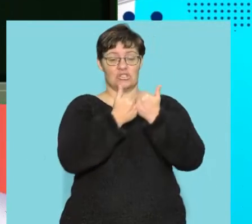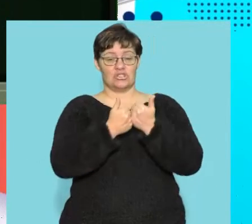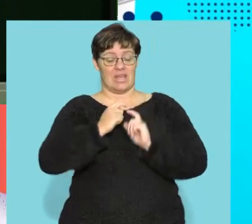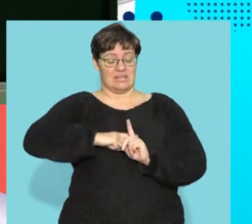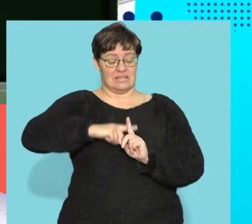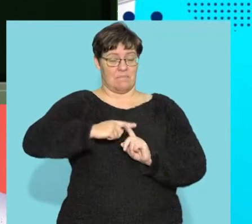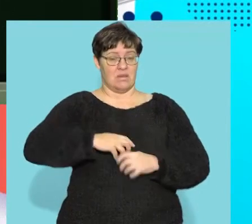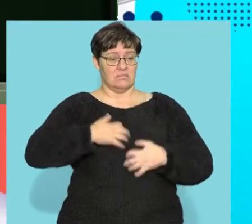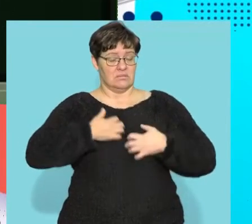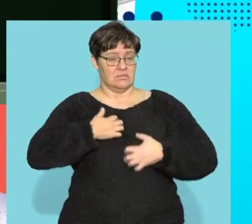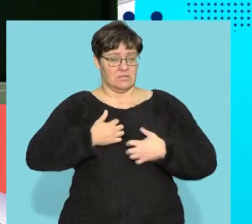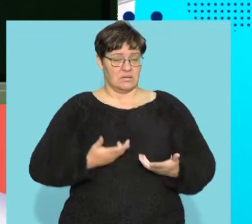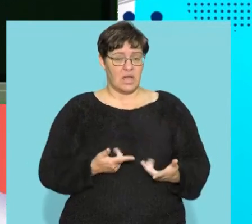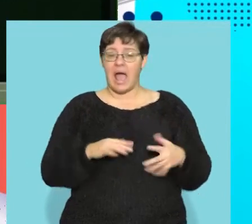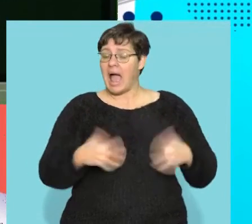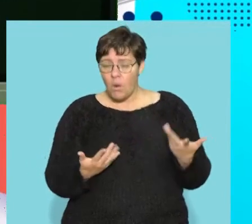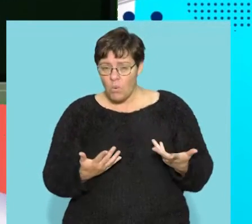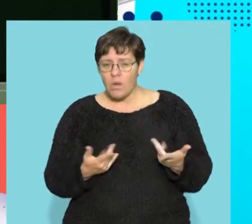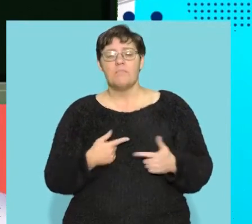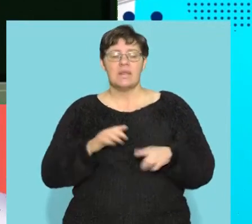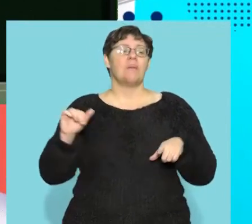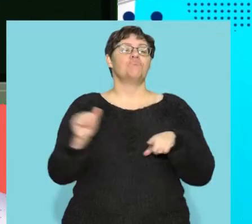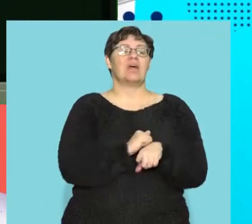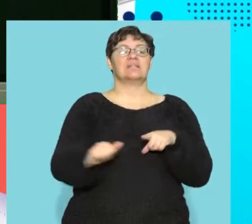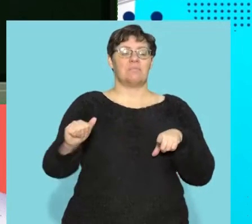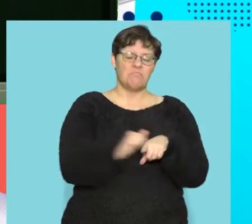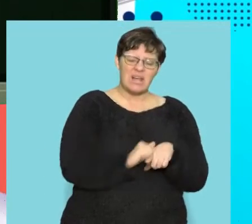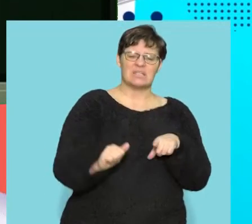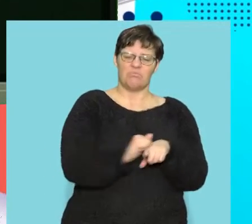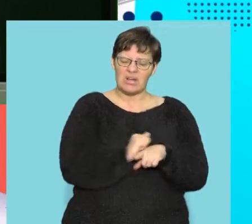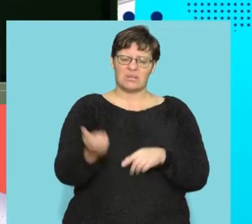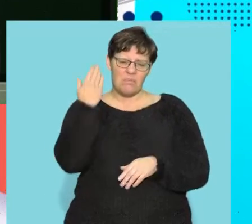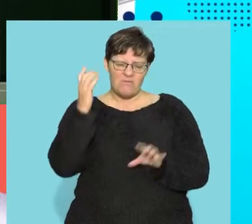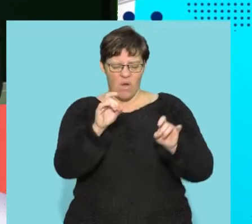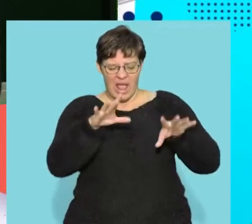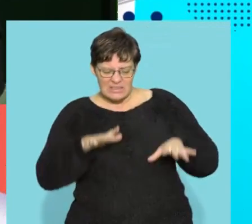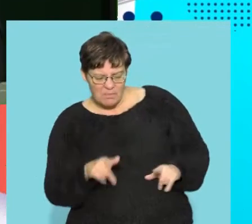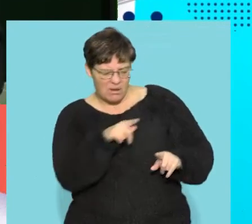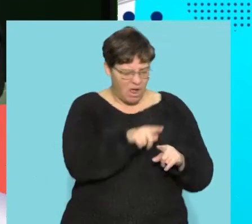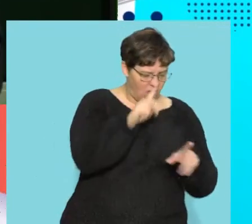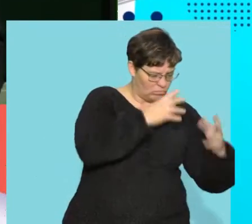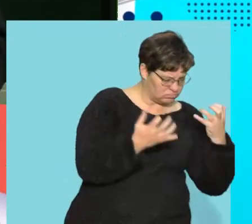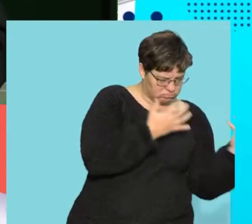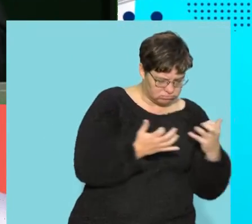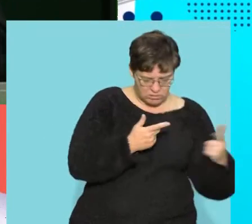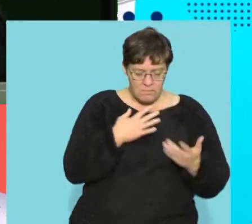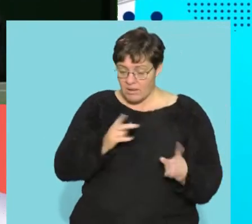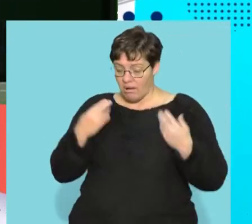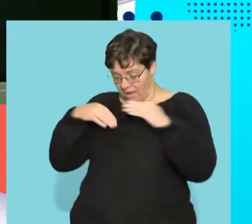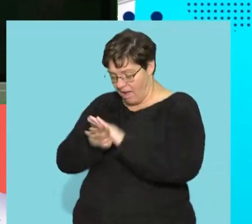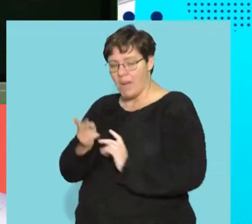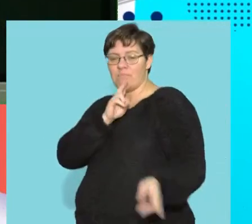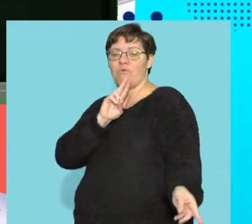your BMT? By practicing on your past papers, activities, and working in such a way that you are